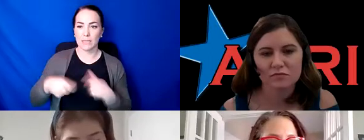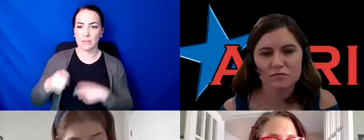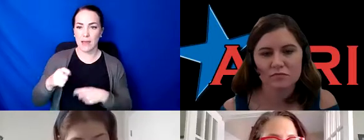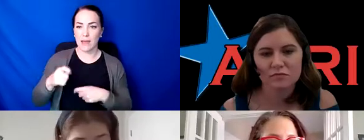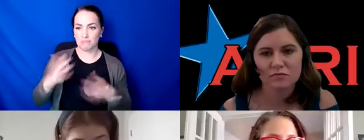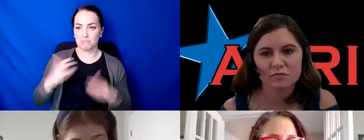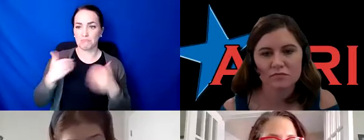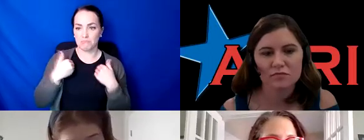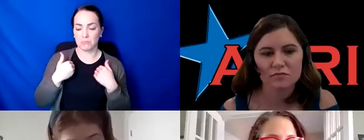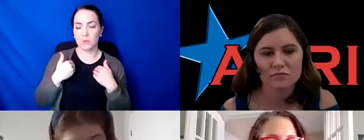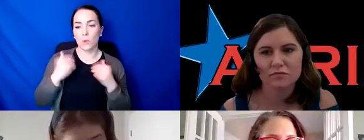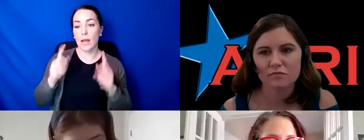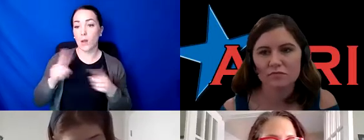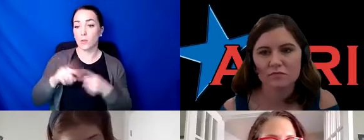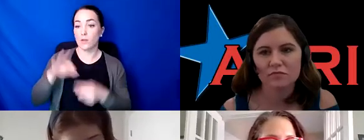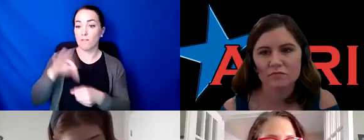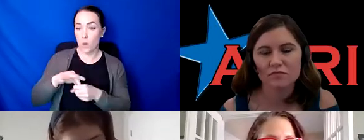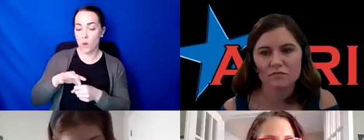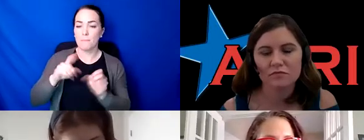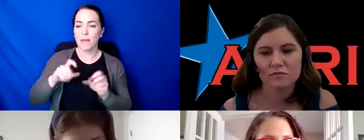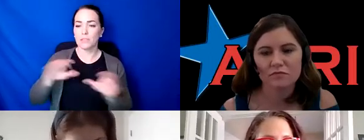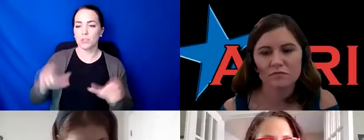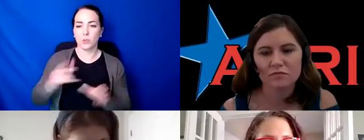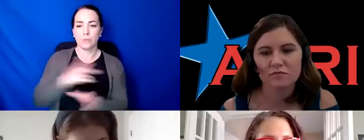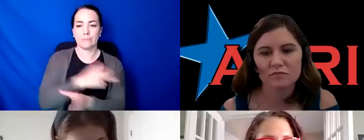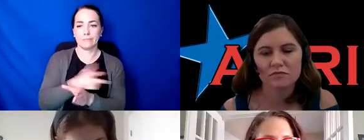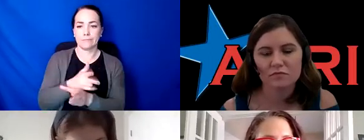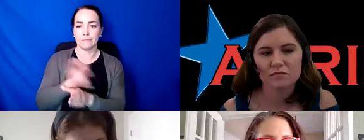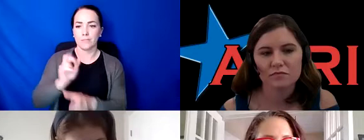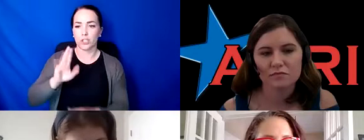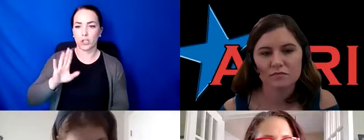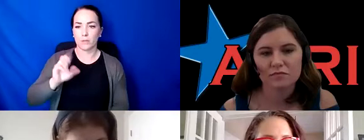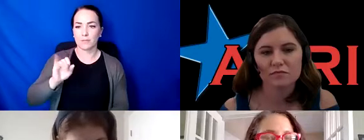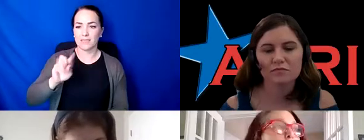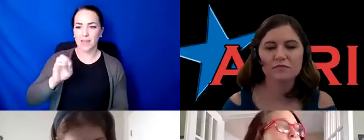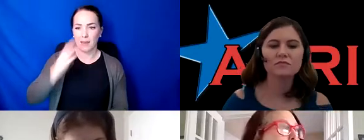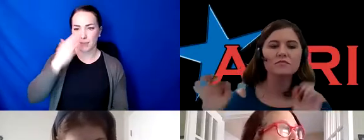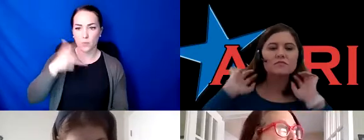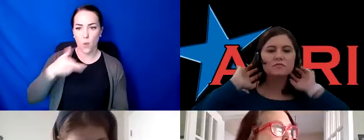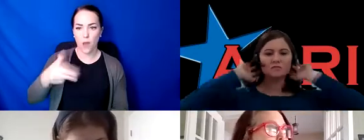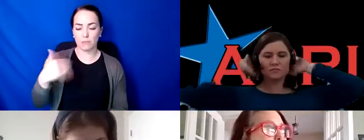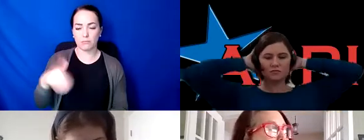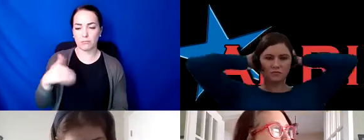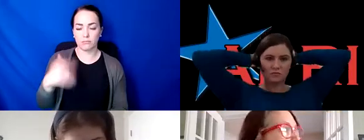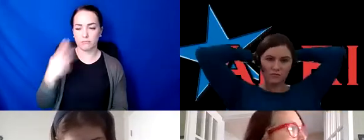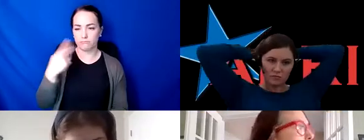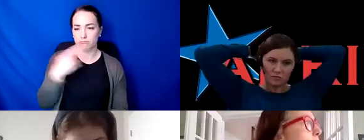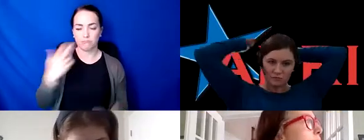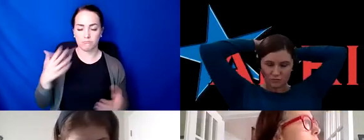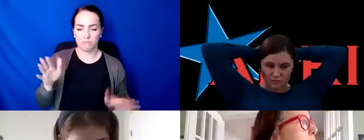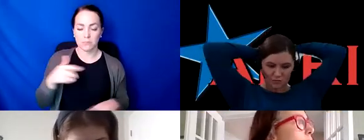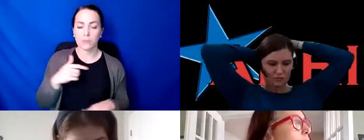to do curbside voting because it's just too much to try to walk inside. So when I pulled up